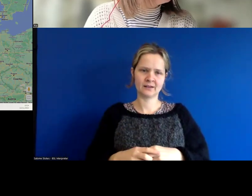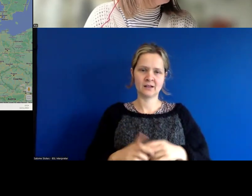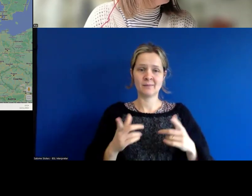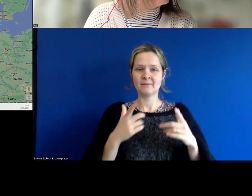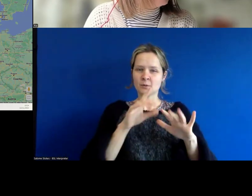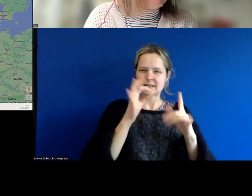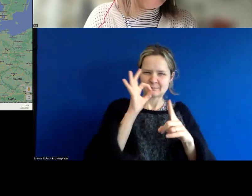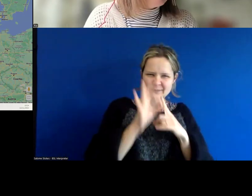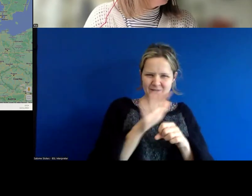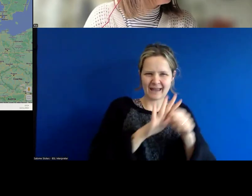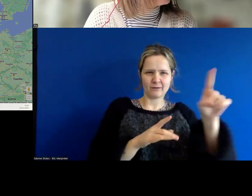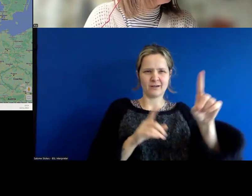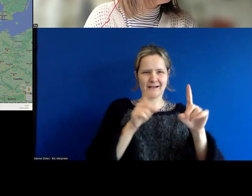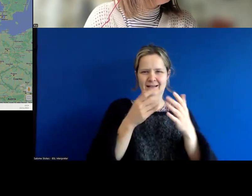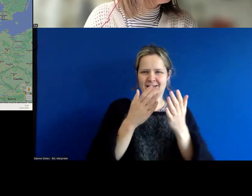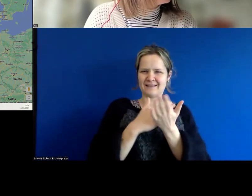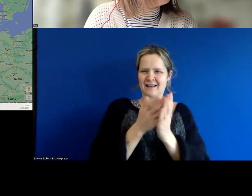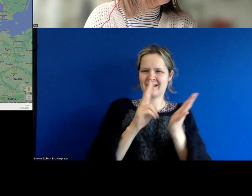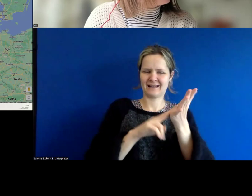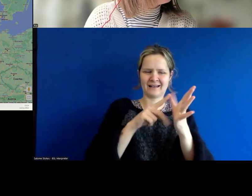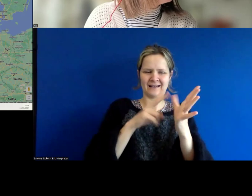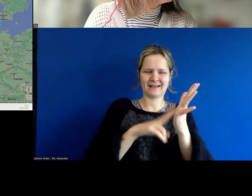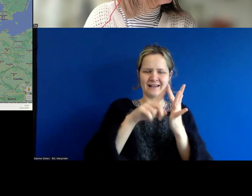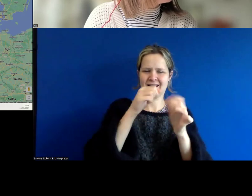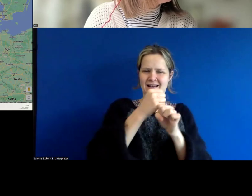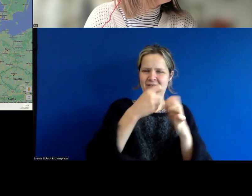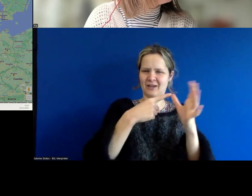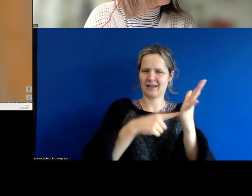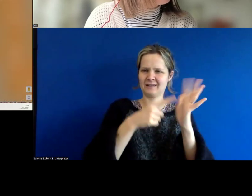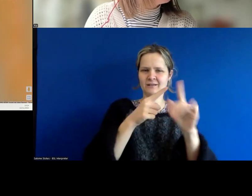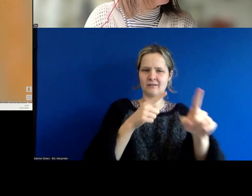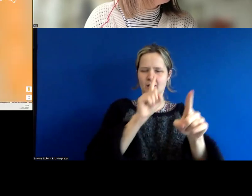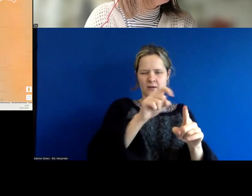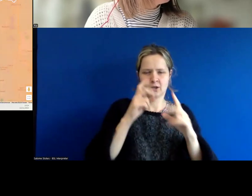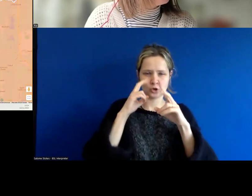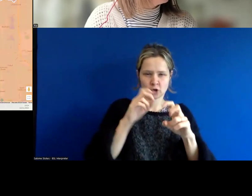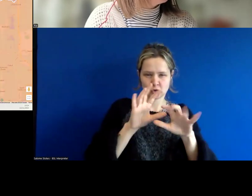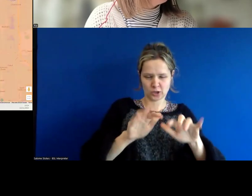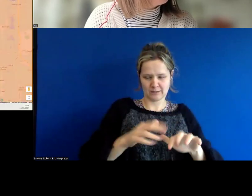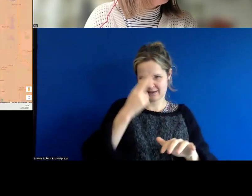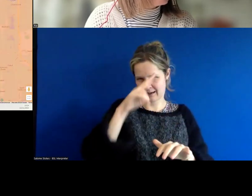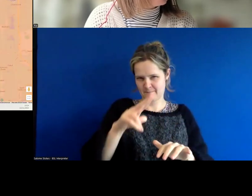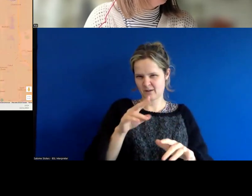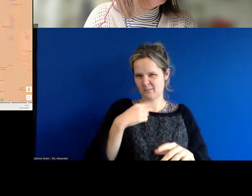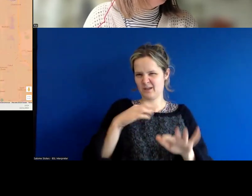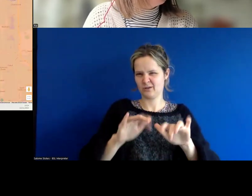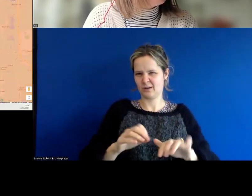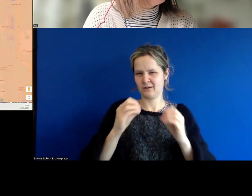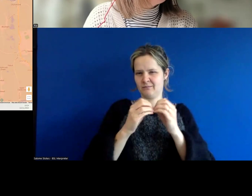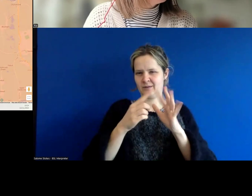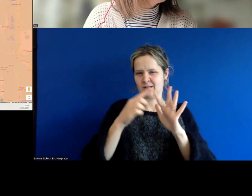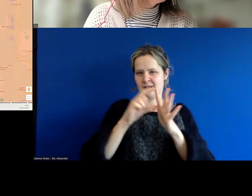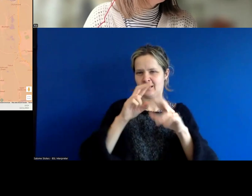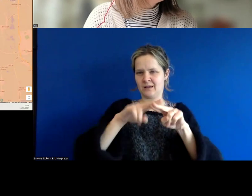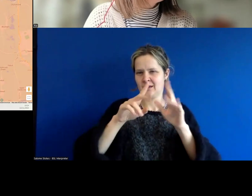grey button, and then search. It will then select which area you want to go to. So I've selected Bedford there.